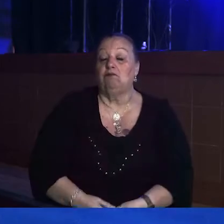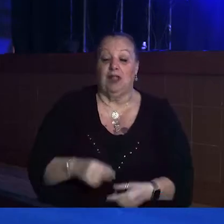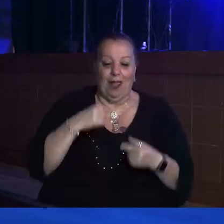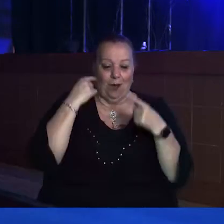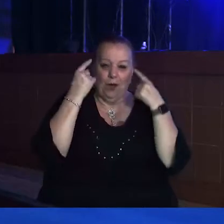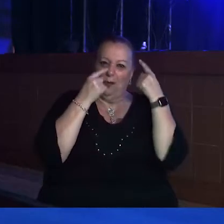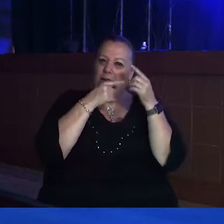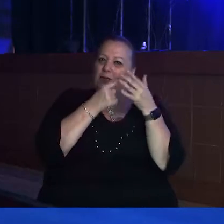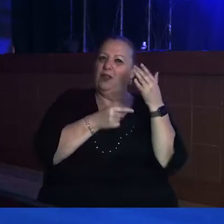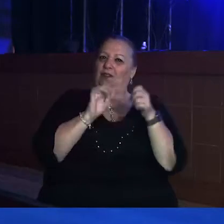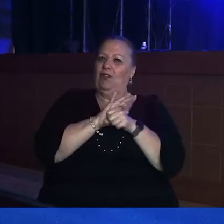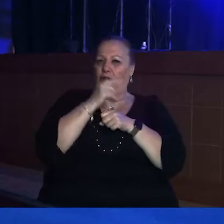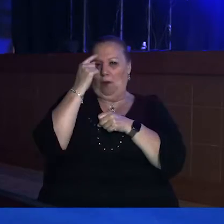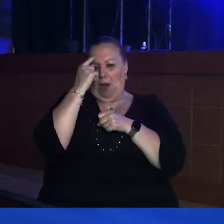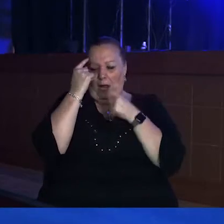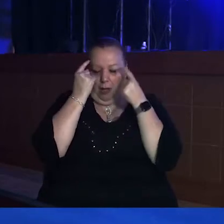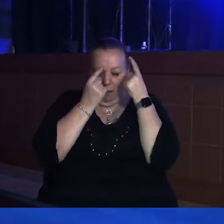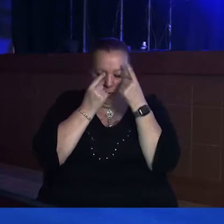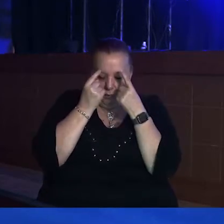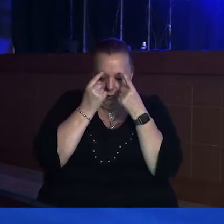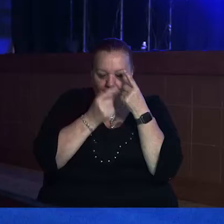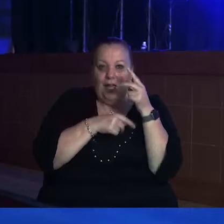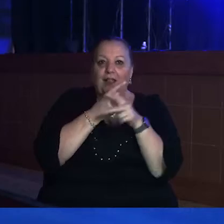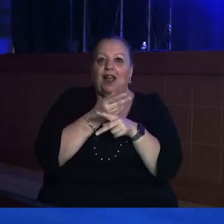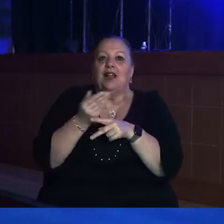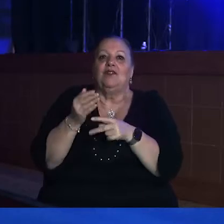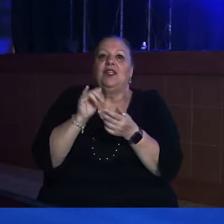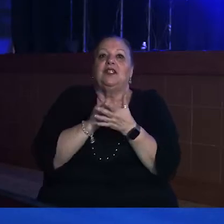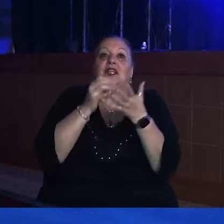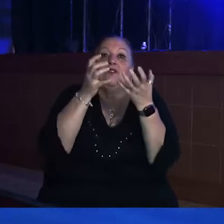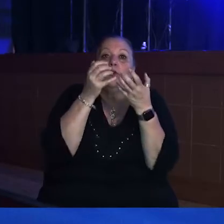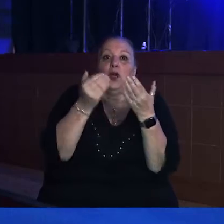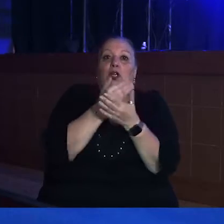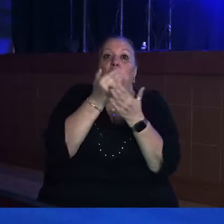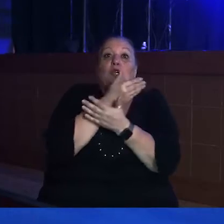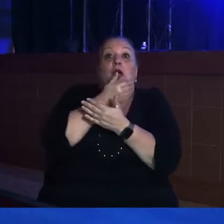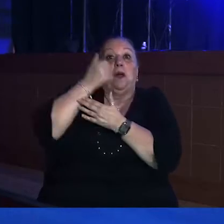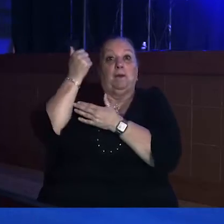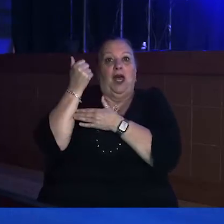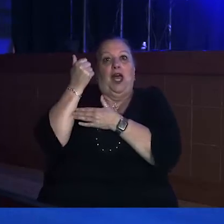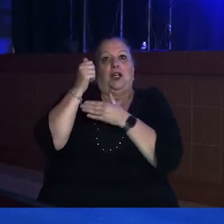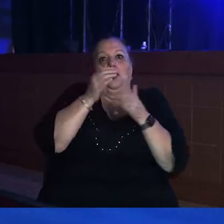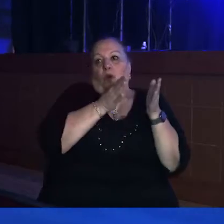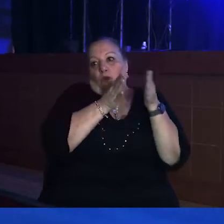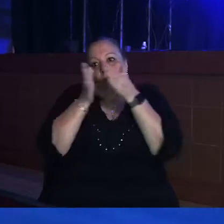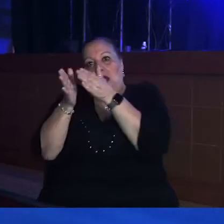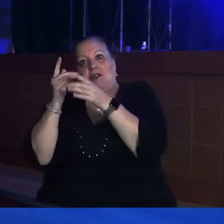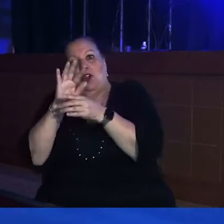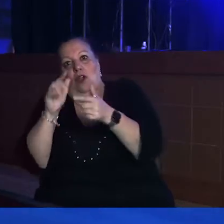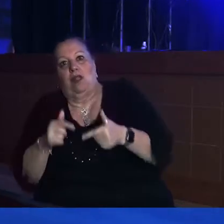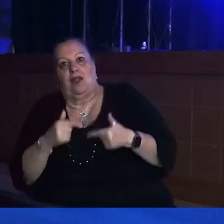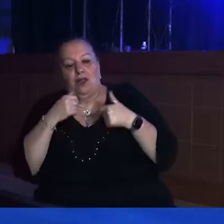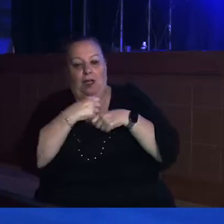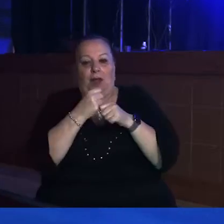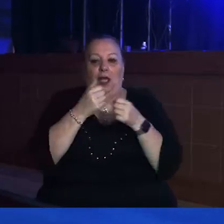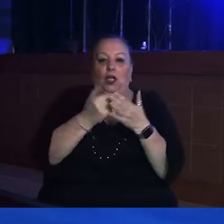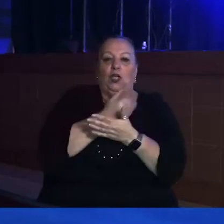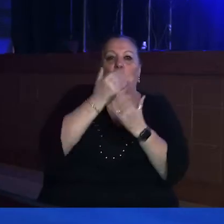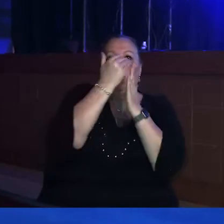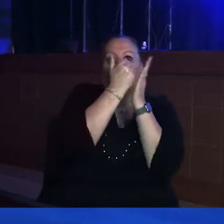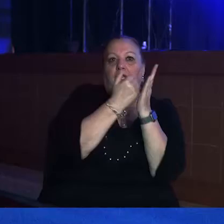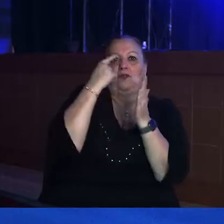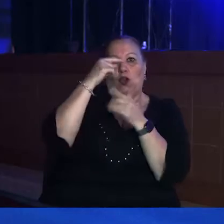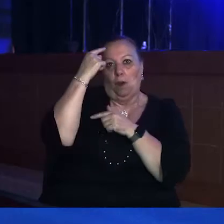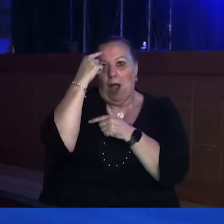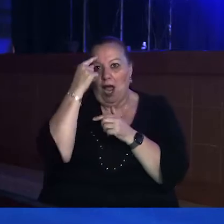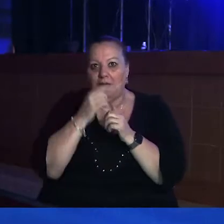mind. Meditate on the kinds of things. If you want a new and better direction for your life, then you need to create a new playlist for your mind of the